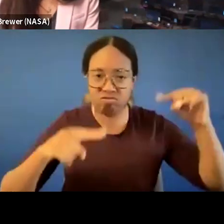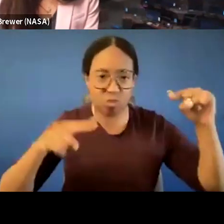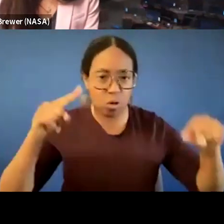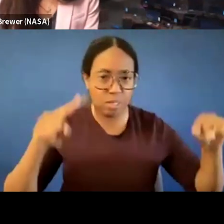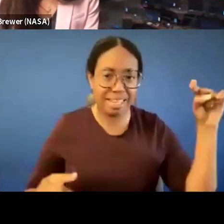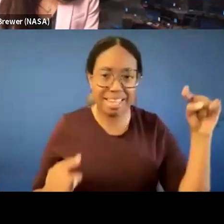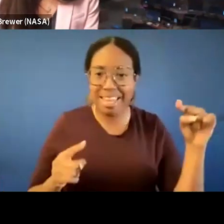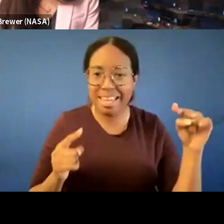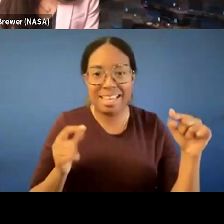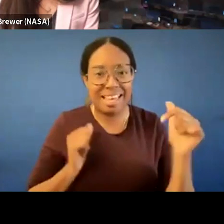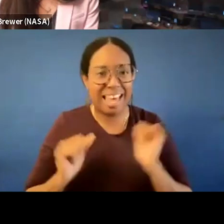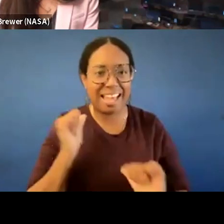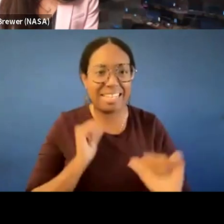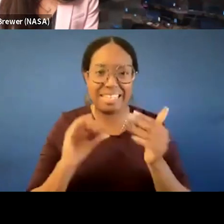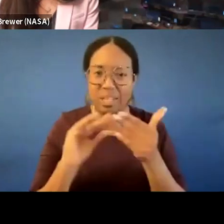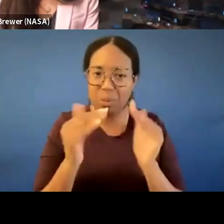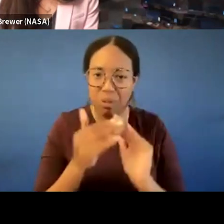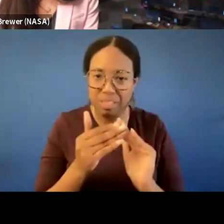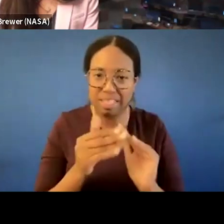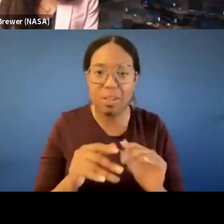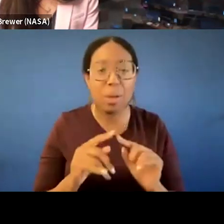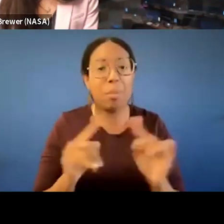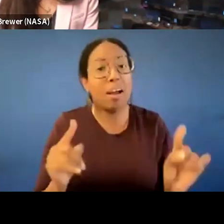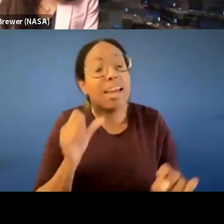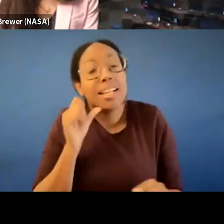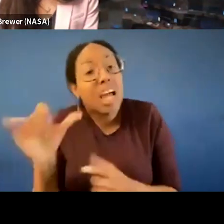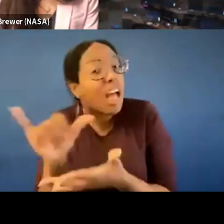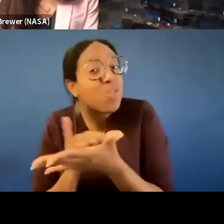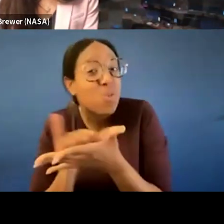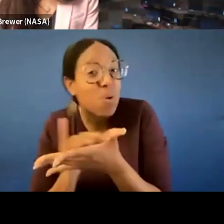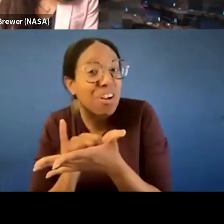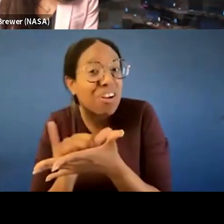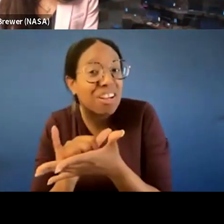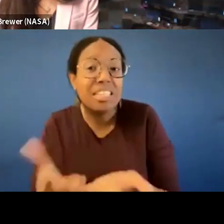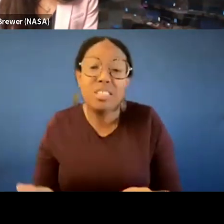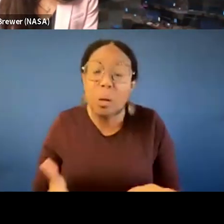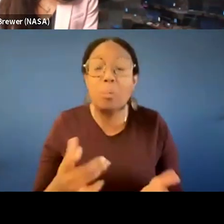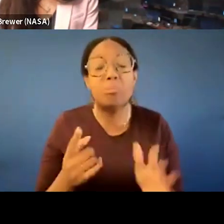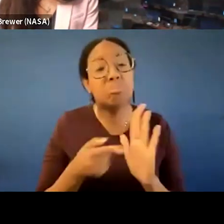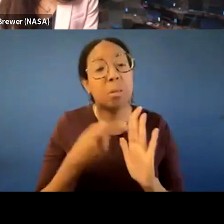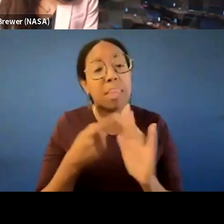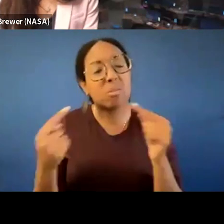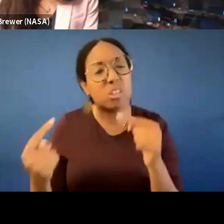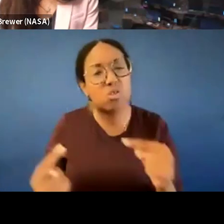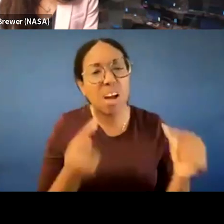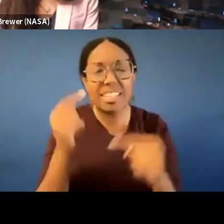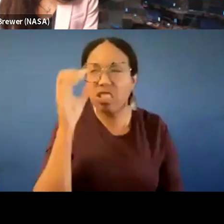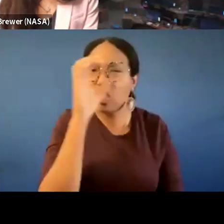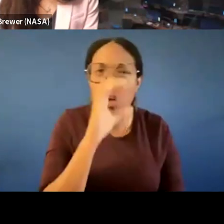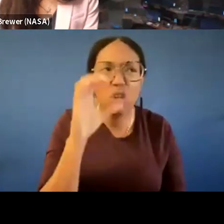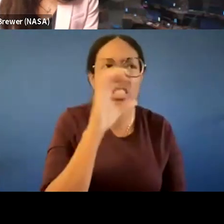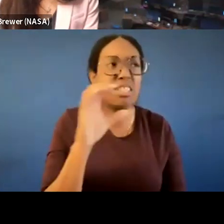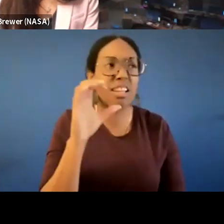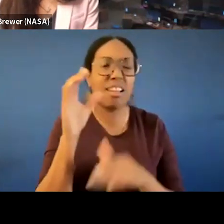but sometimes it's not New York. And so sometimes we struggle with finding just the right actor.